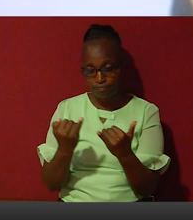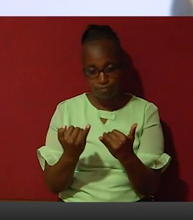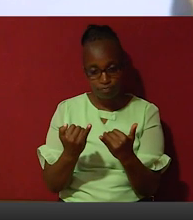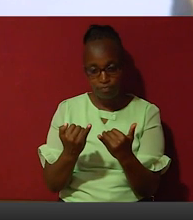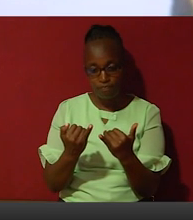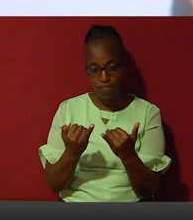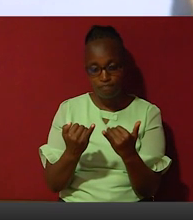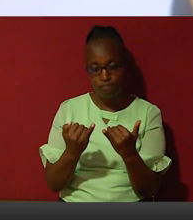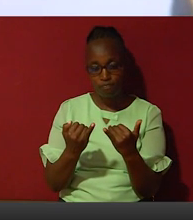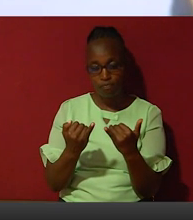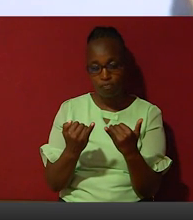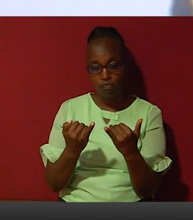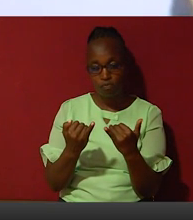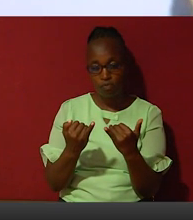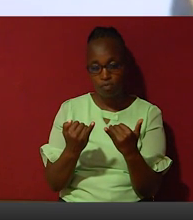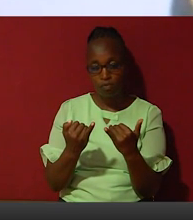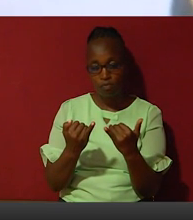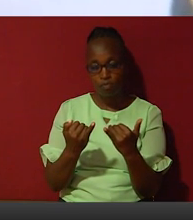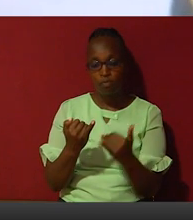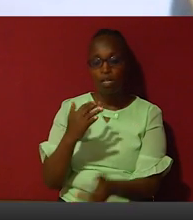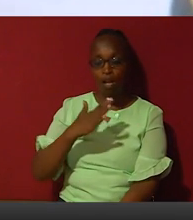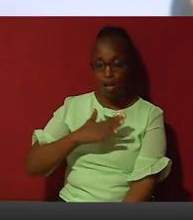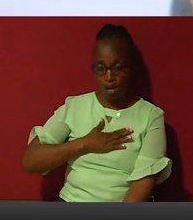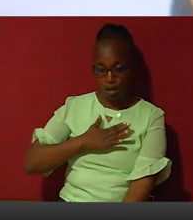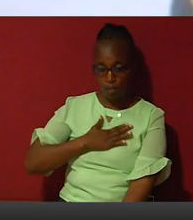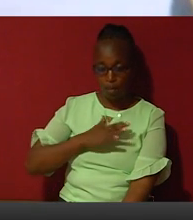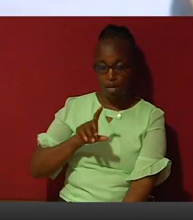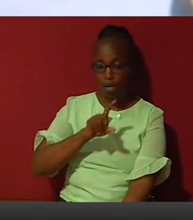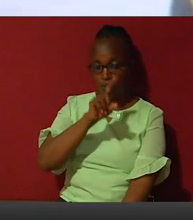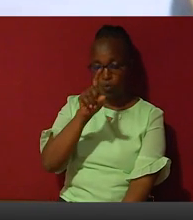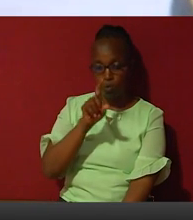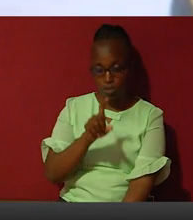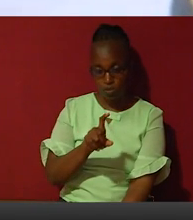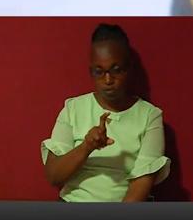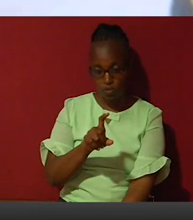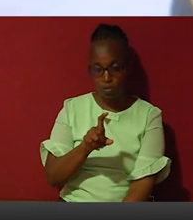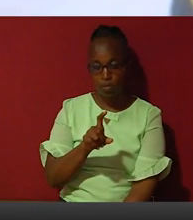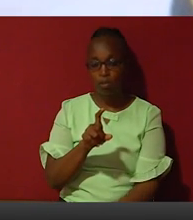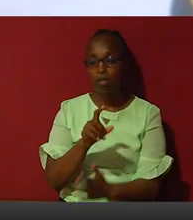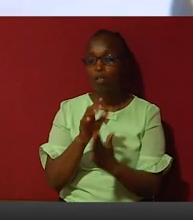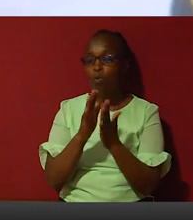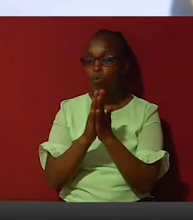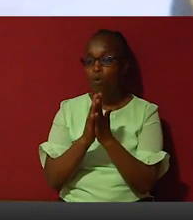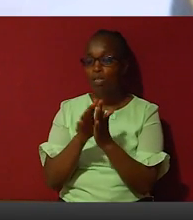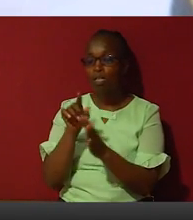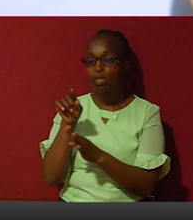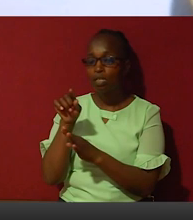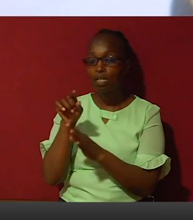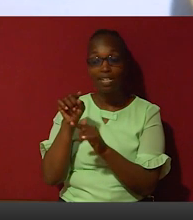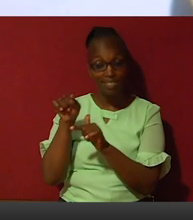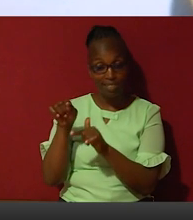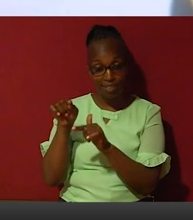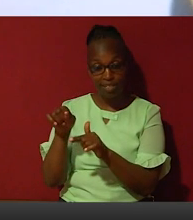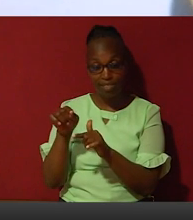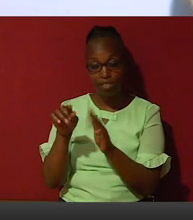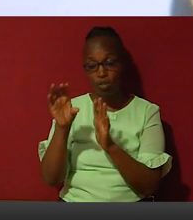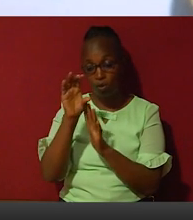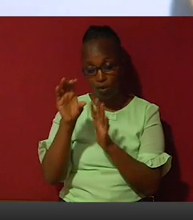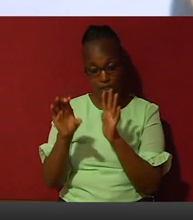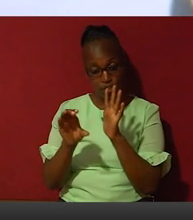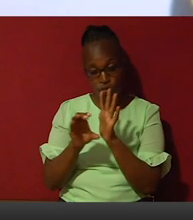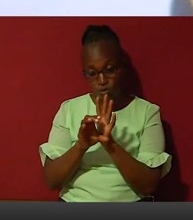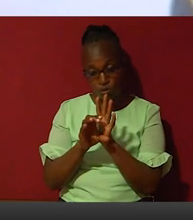introduced to raise the bar? And therefore my question, is that unconstitutional, or